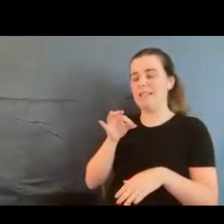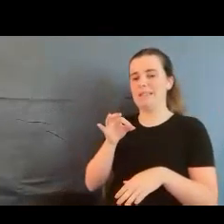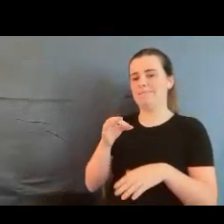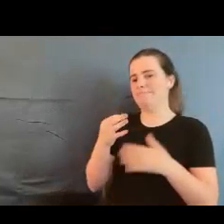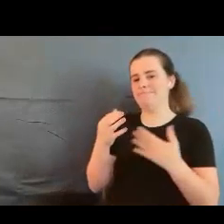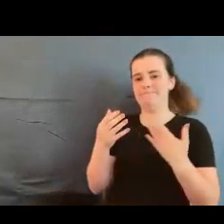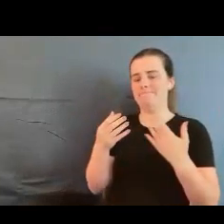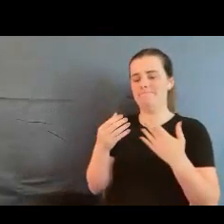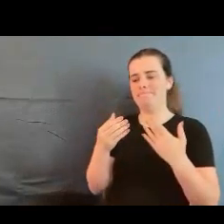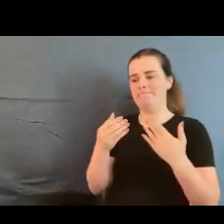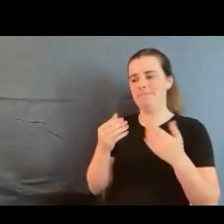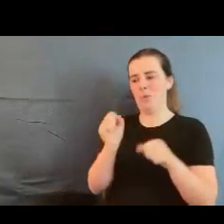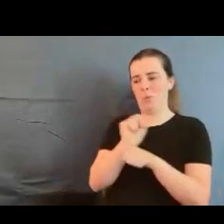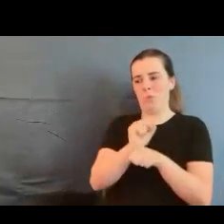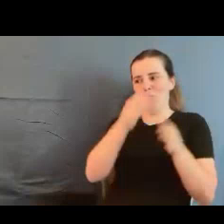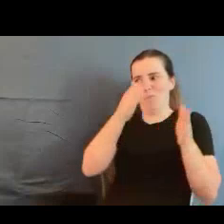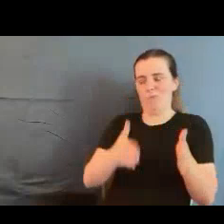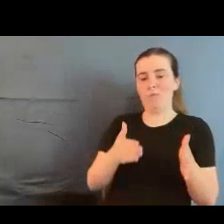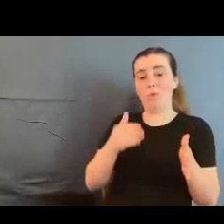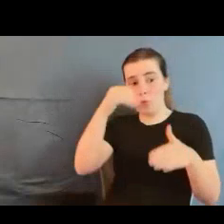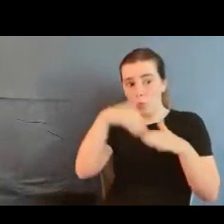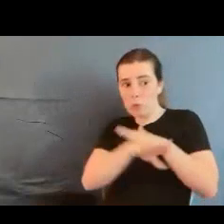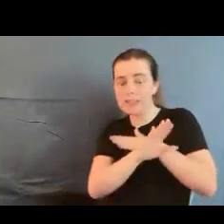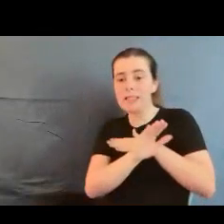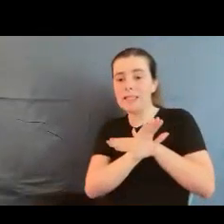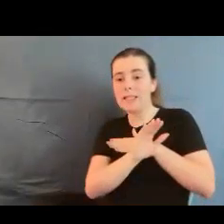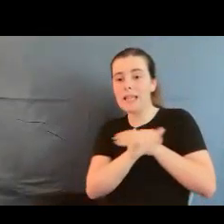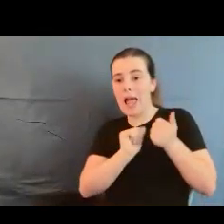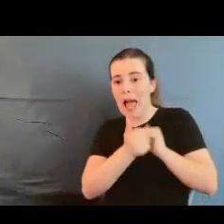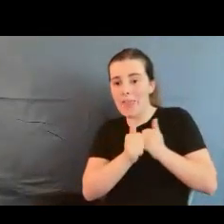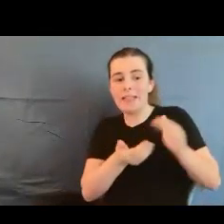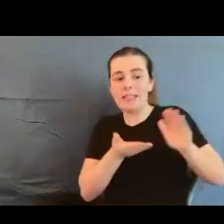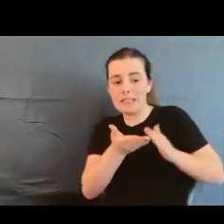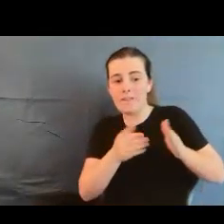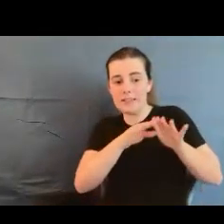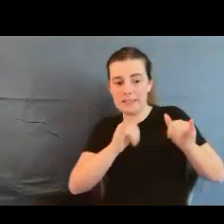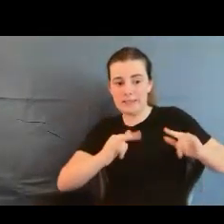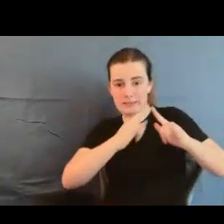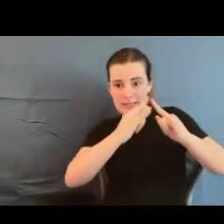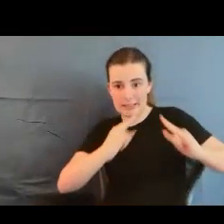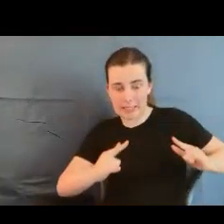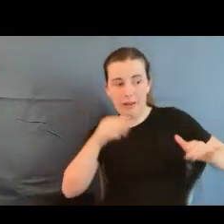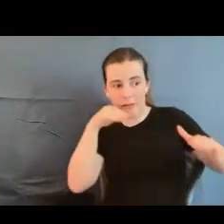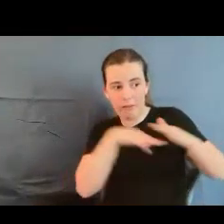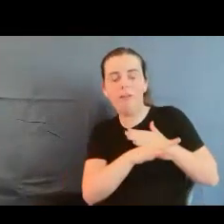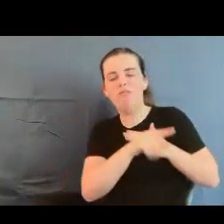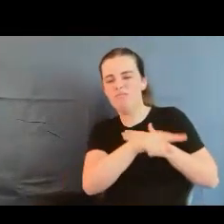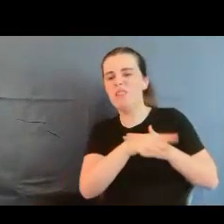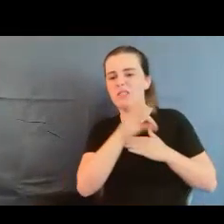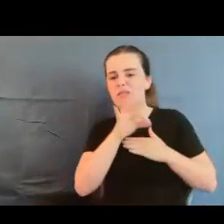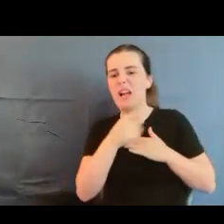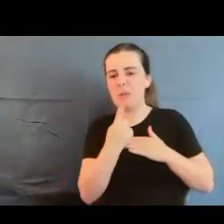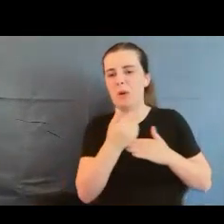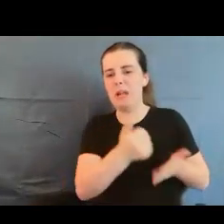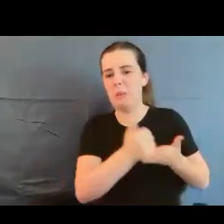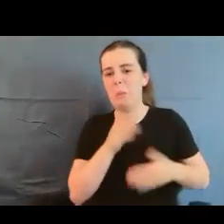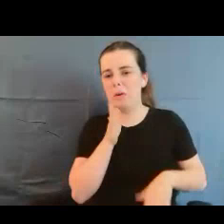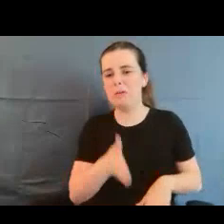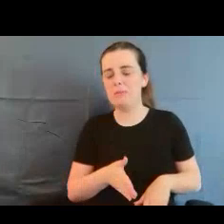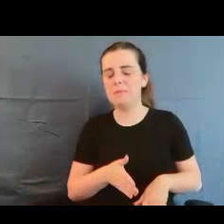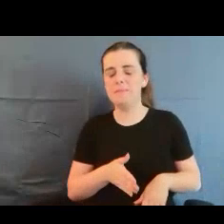the athlete services tent at registration and they should definitely be able to help you. Mhm. Um, and then a question